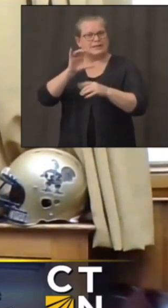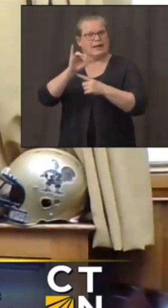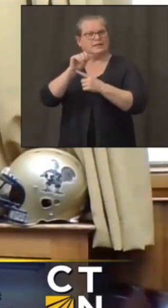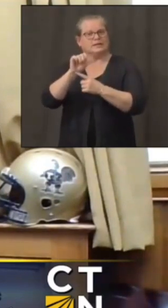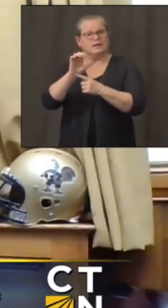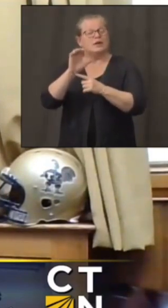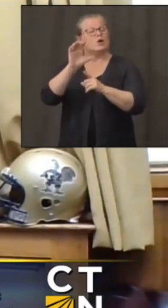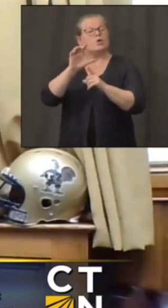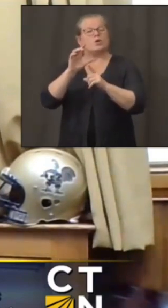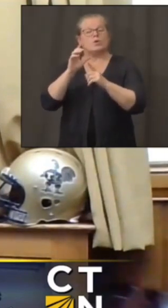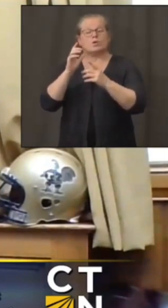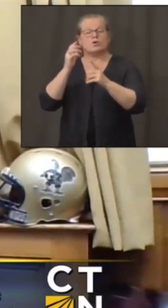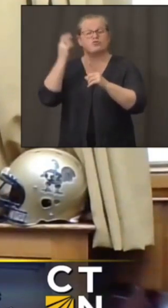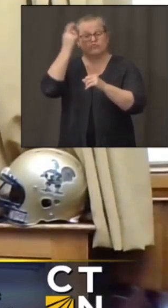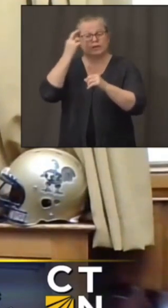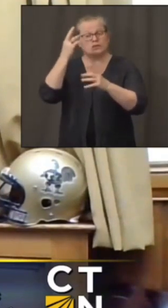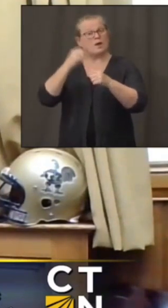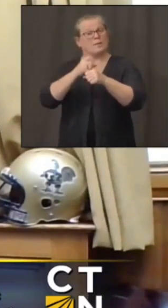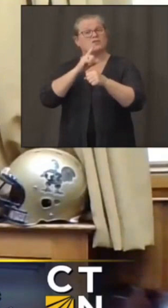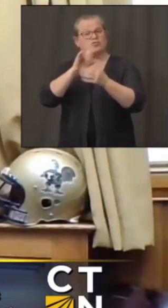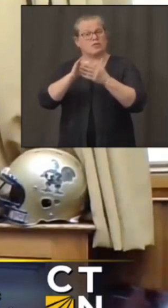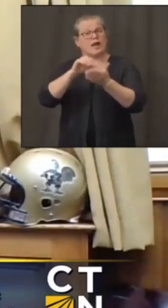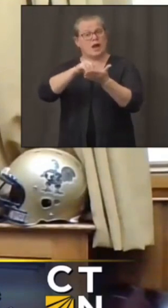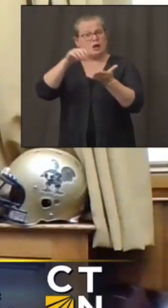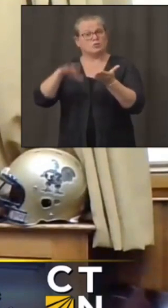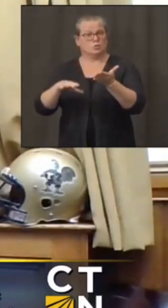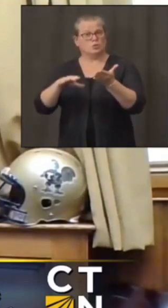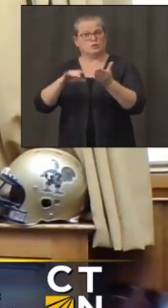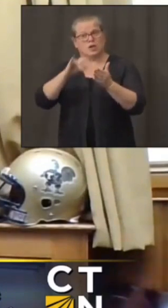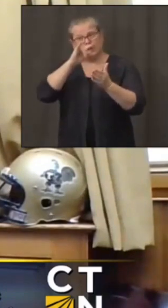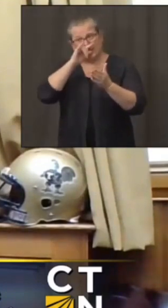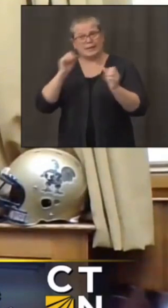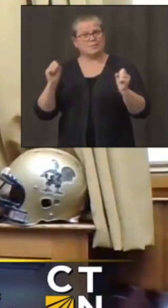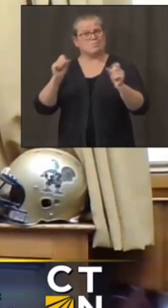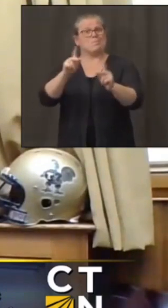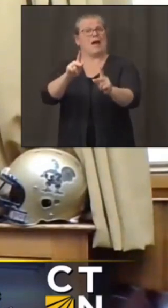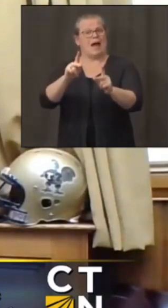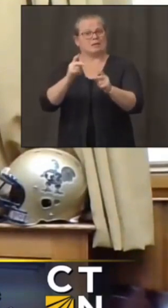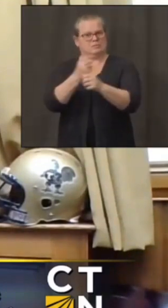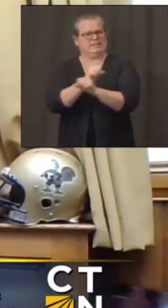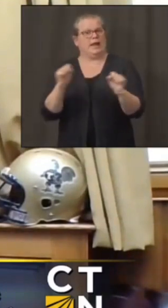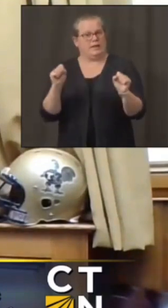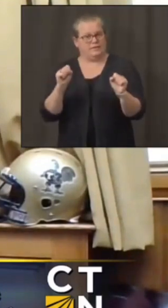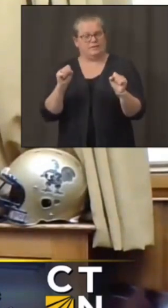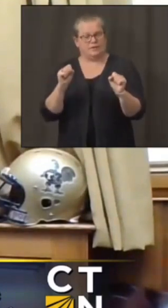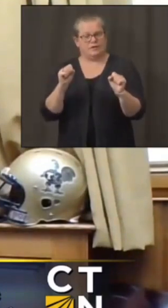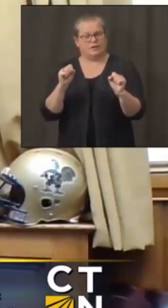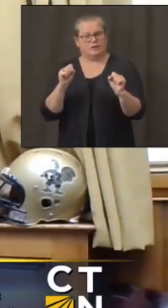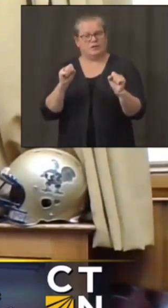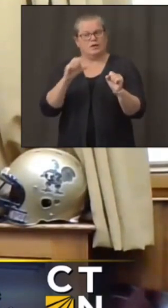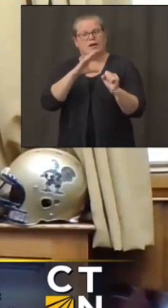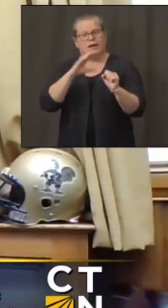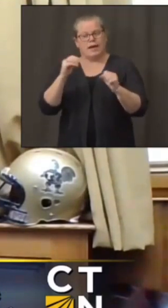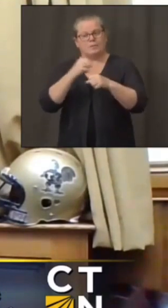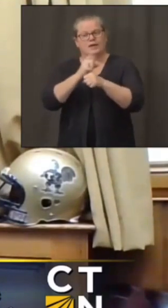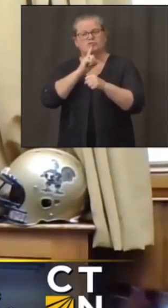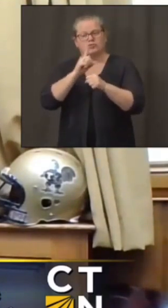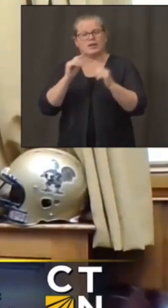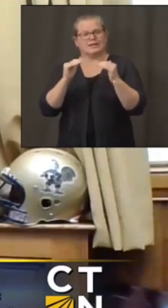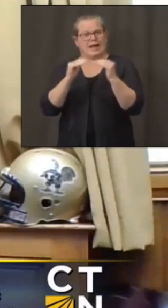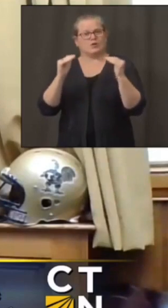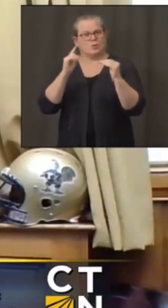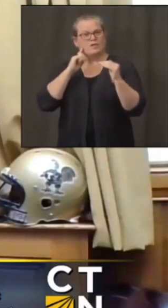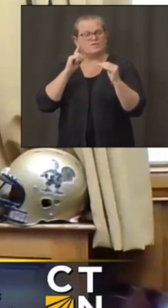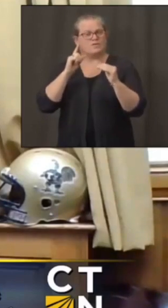our kids back to safe. We ensure that they're not issue of equity in terms of individuals in the